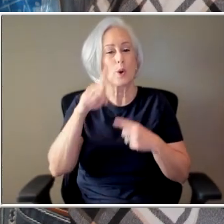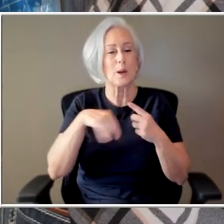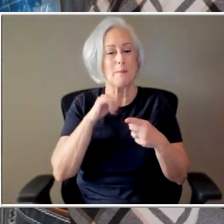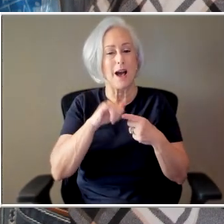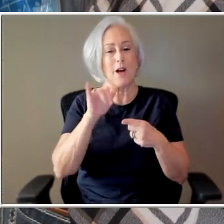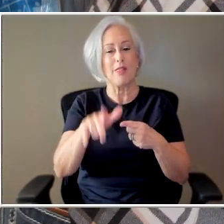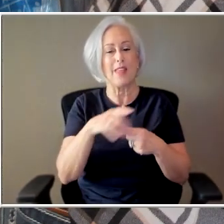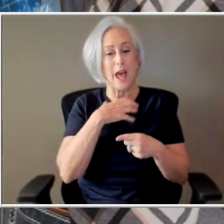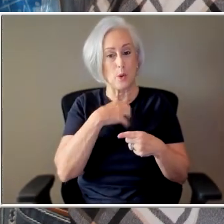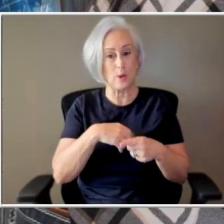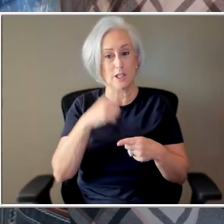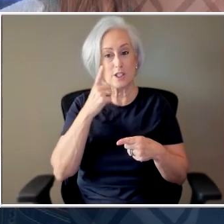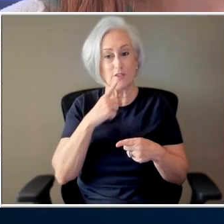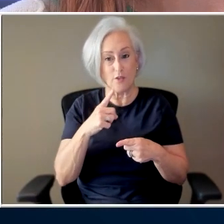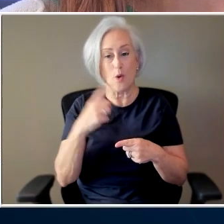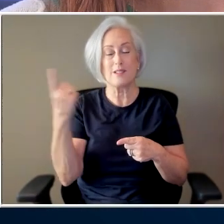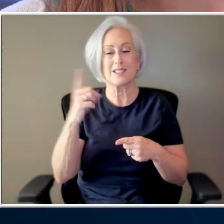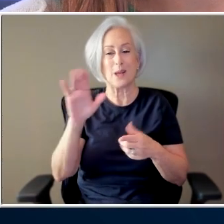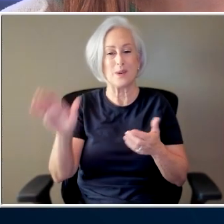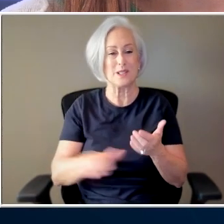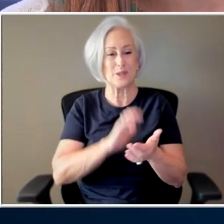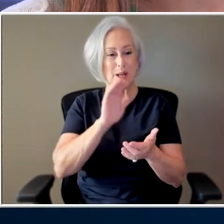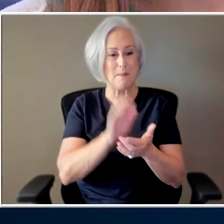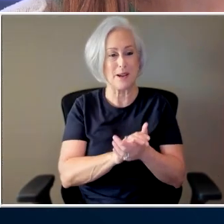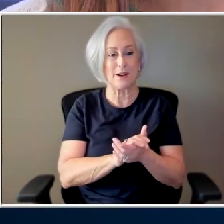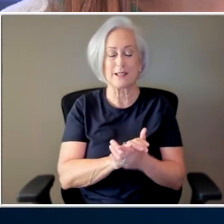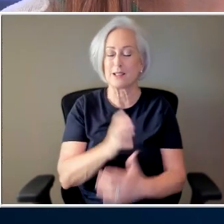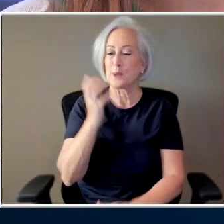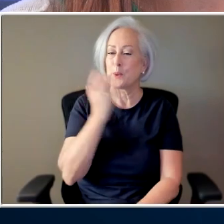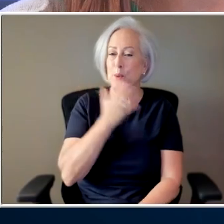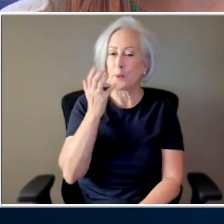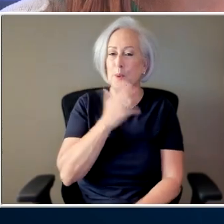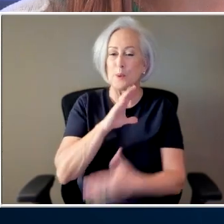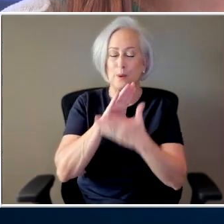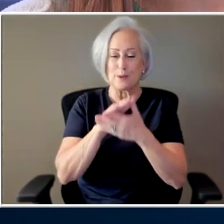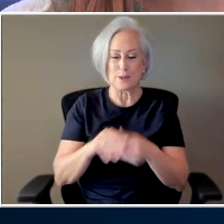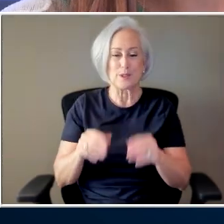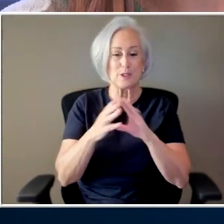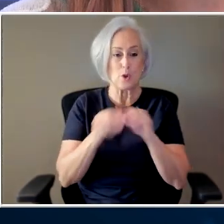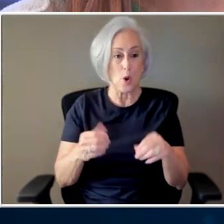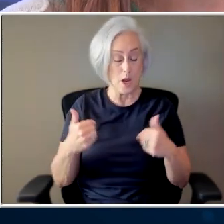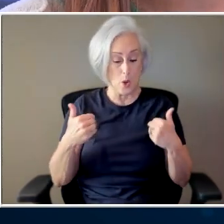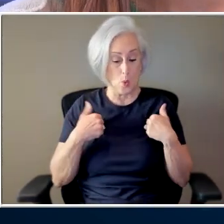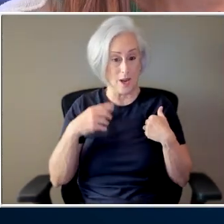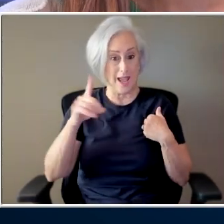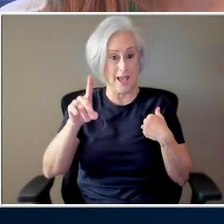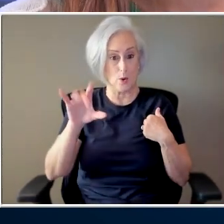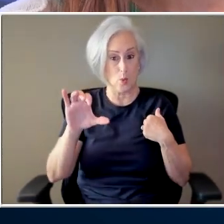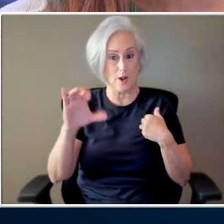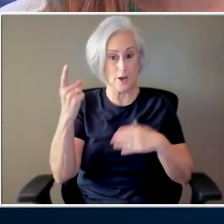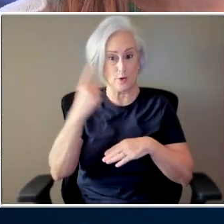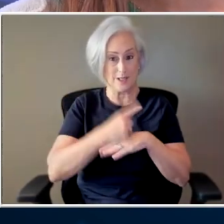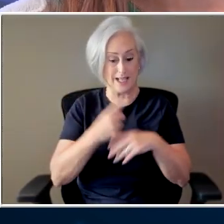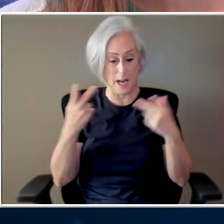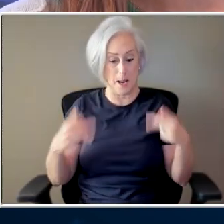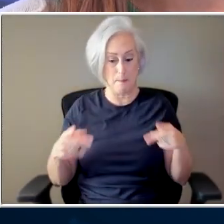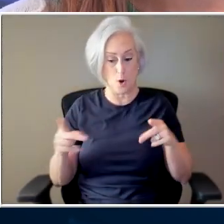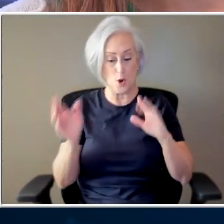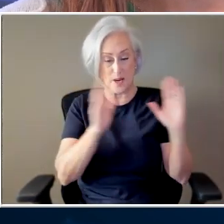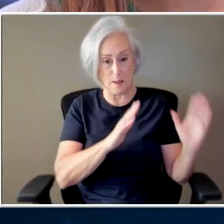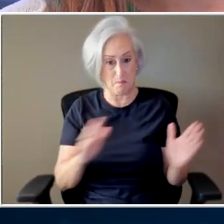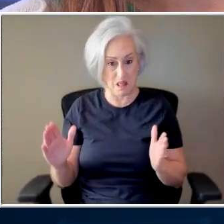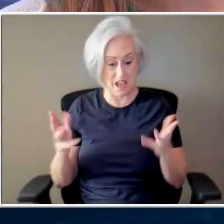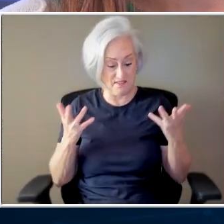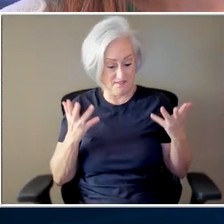wedding. Yeah, this is an incredible story. We already had the 100-day party in motion, and the